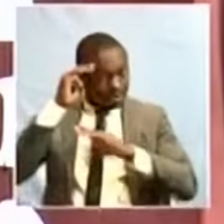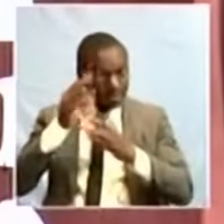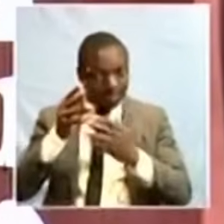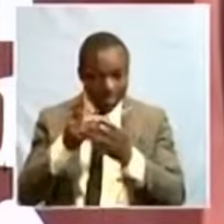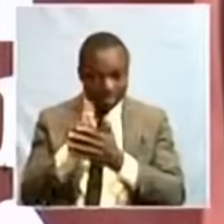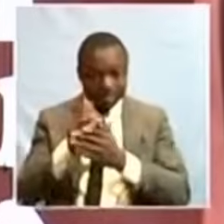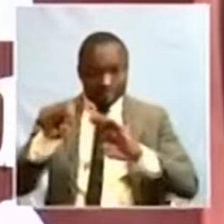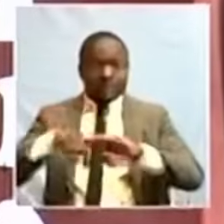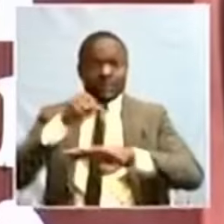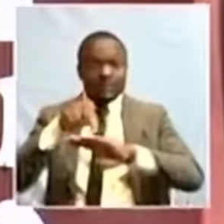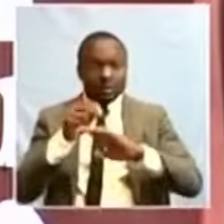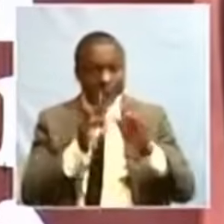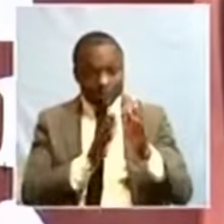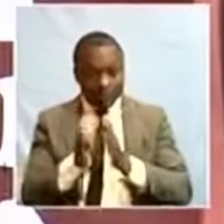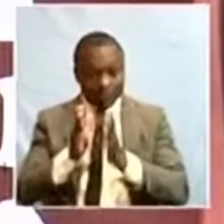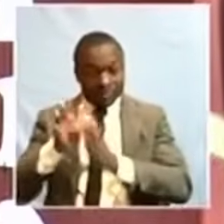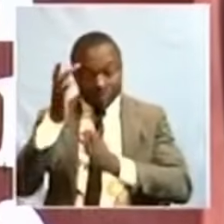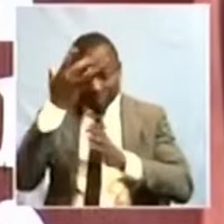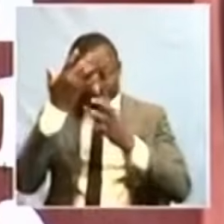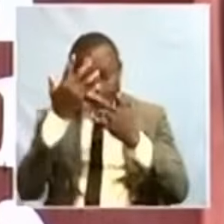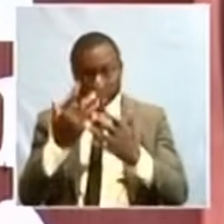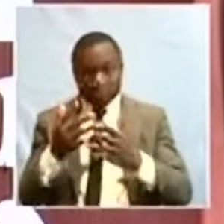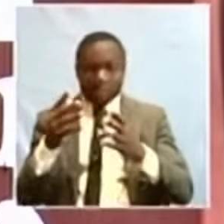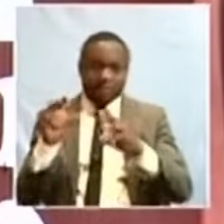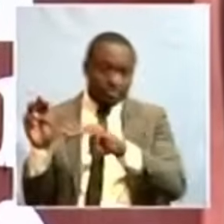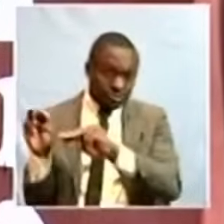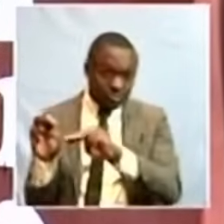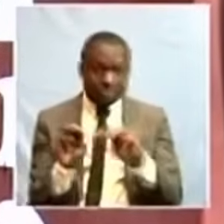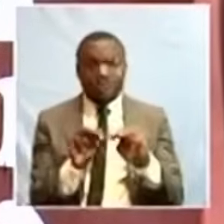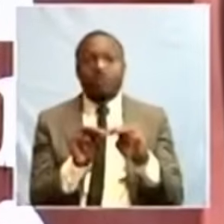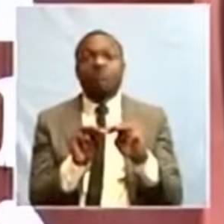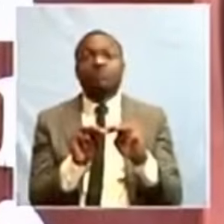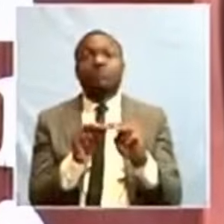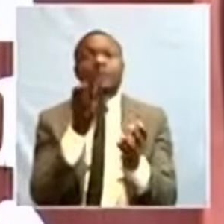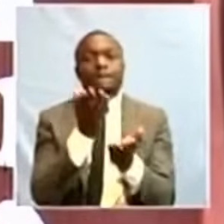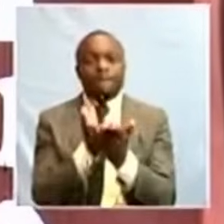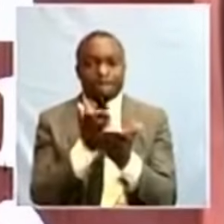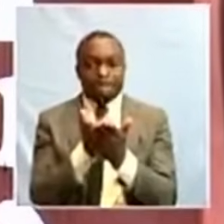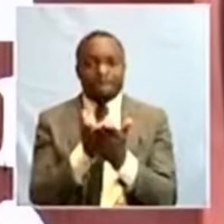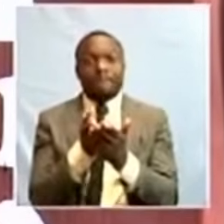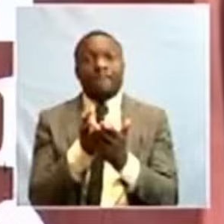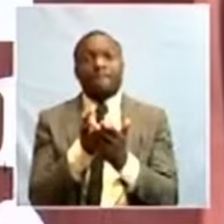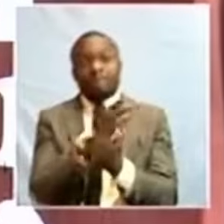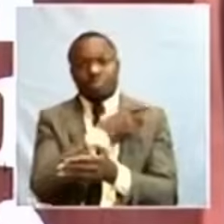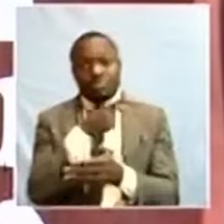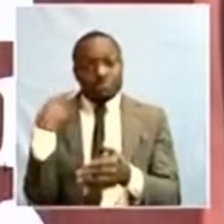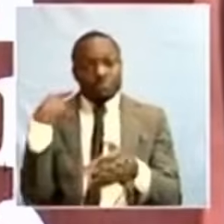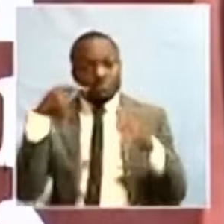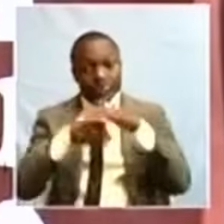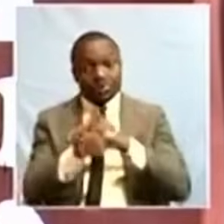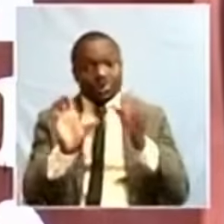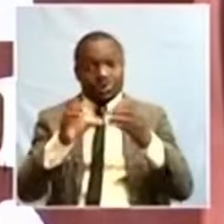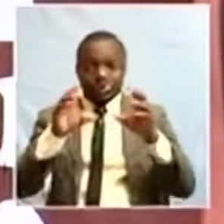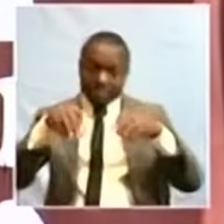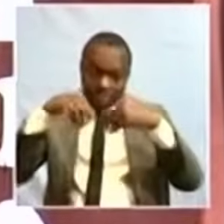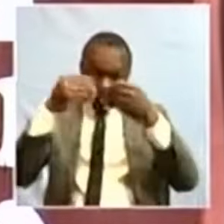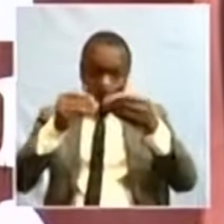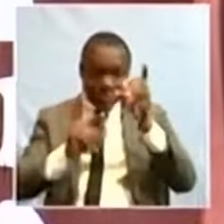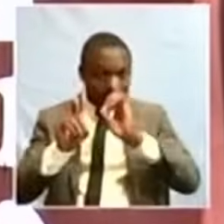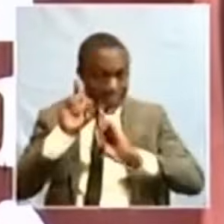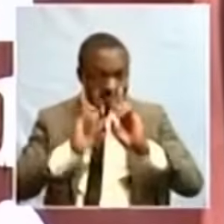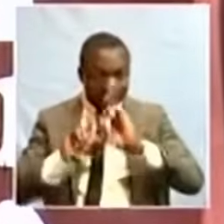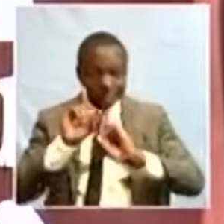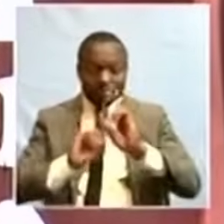and National Planning is also expected to move a motion that the House do now resolve into Committee of Supply to